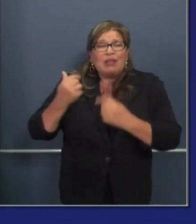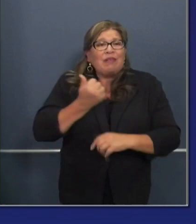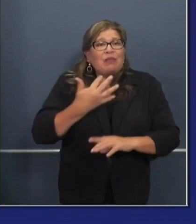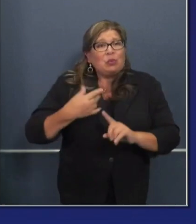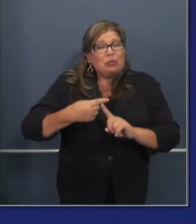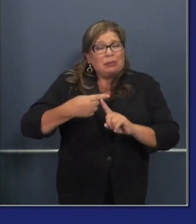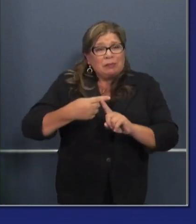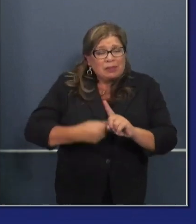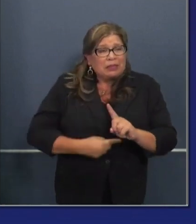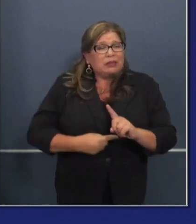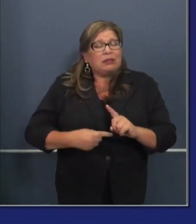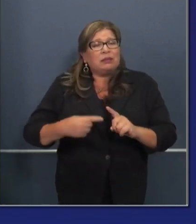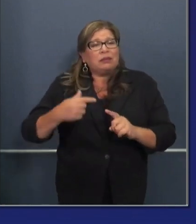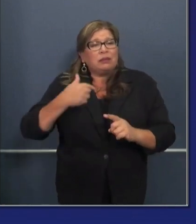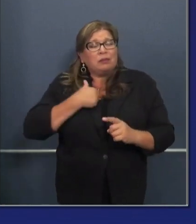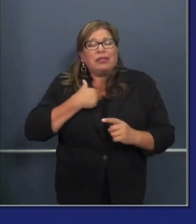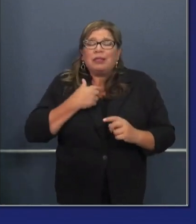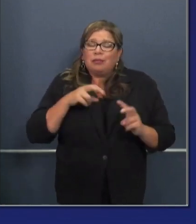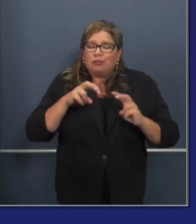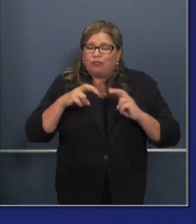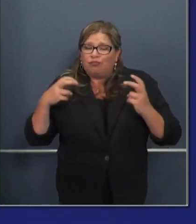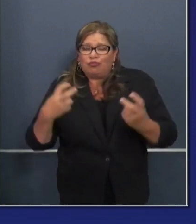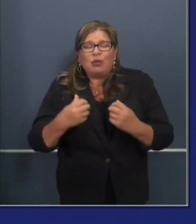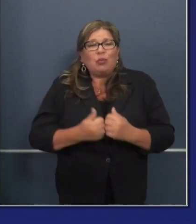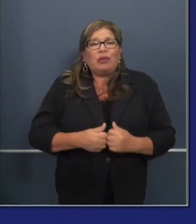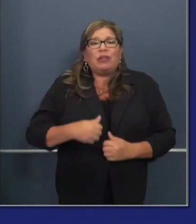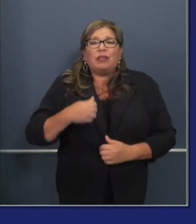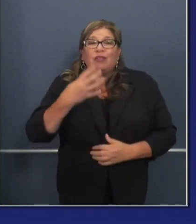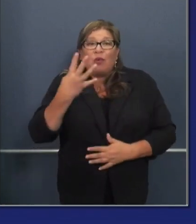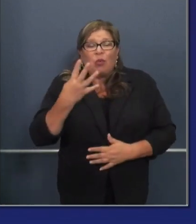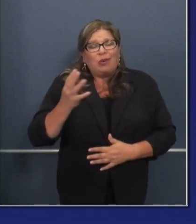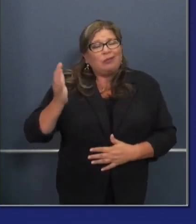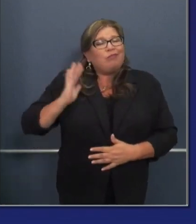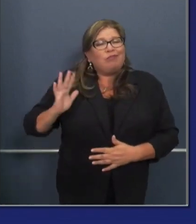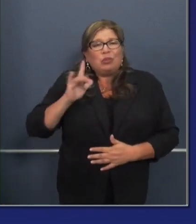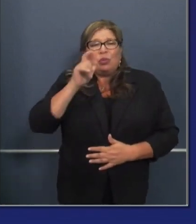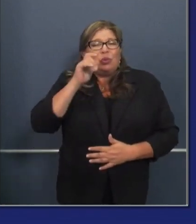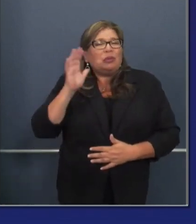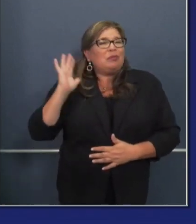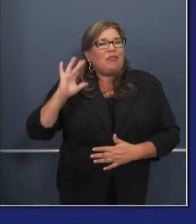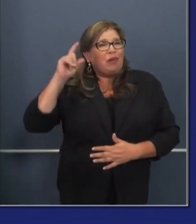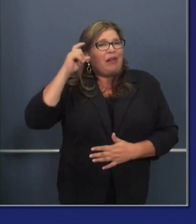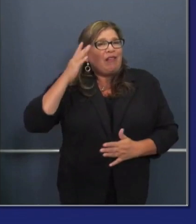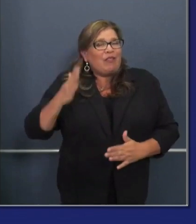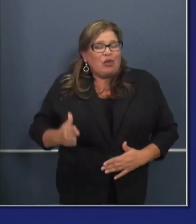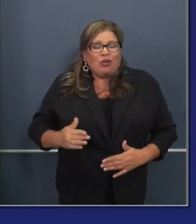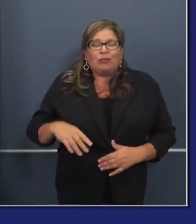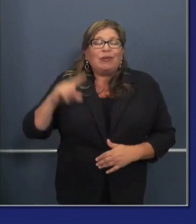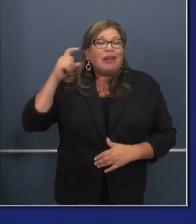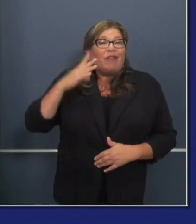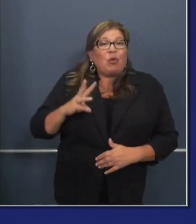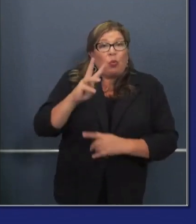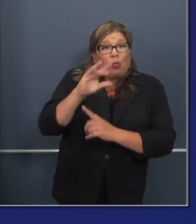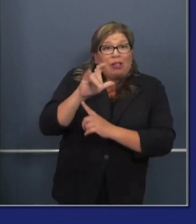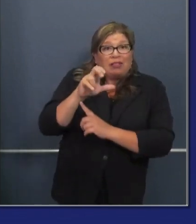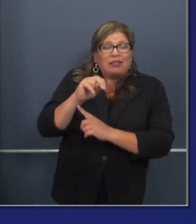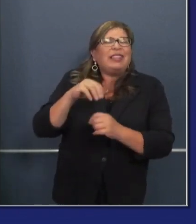with 4 ex-governors, living governors in the state of California. Governor Wilson,